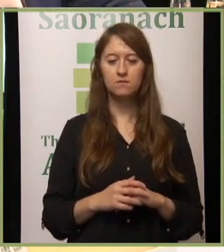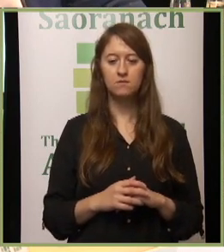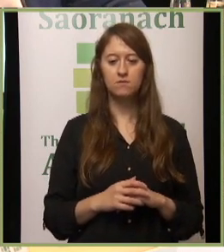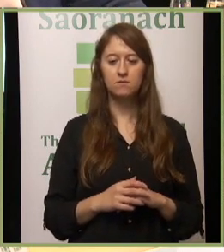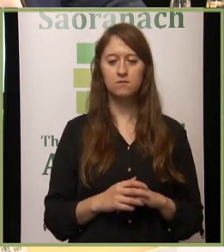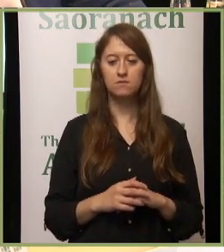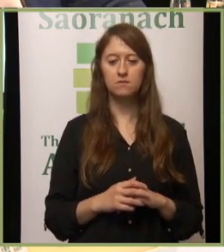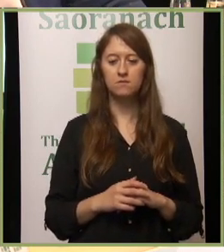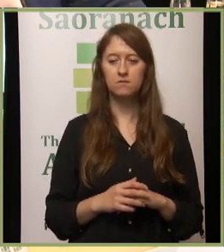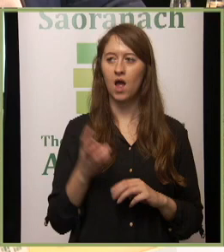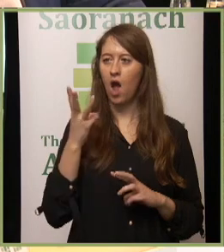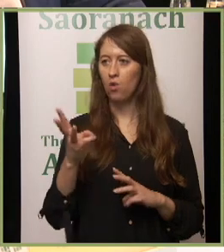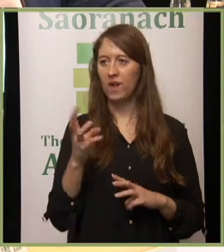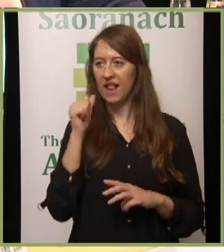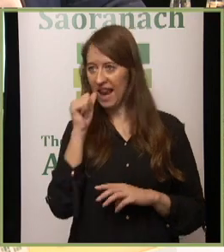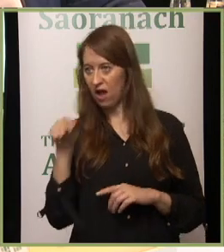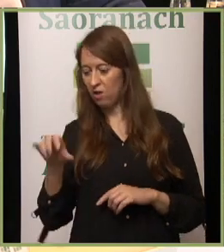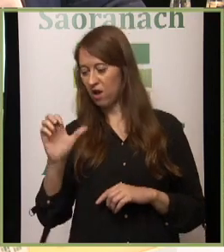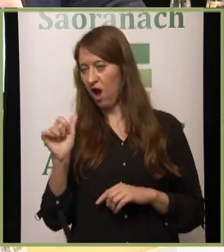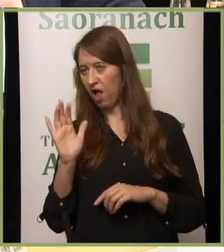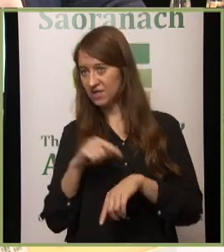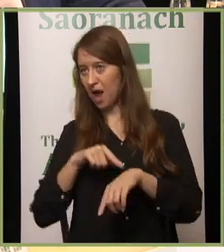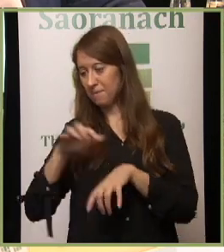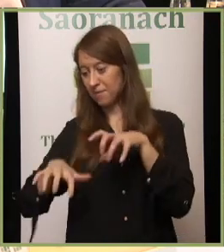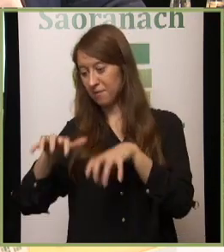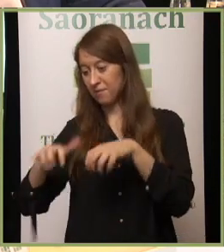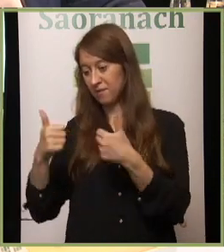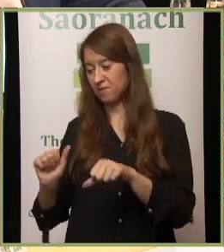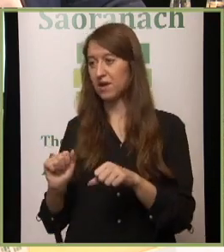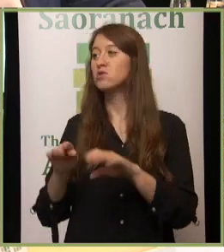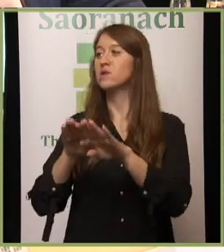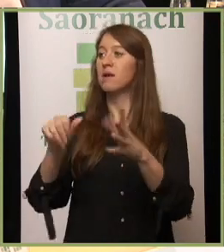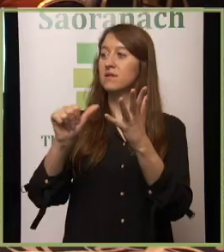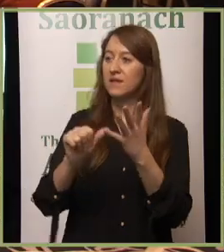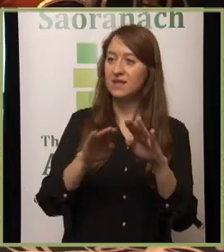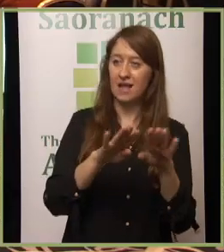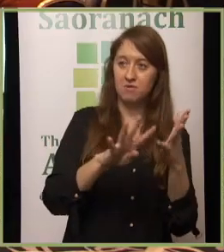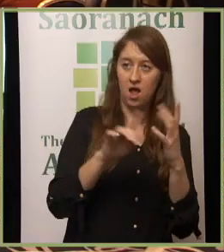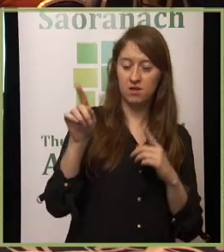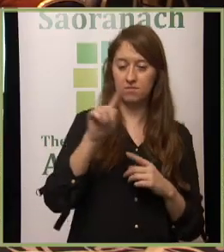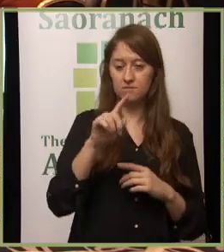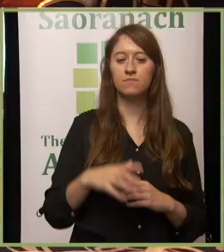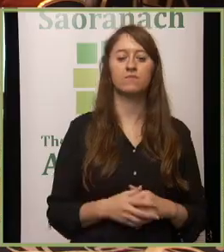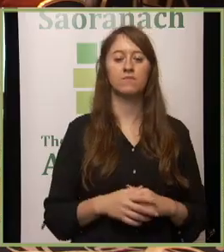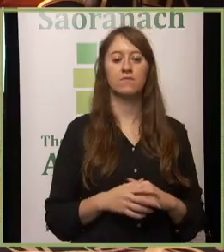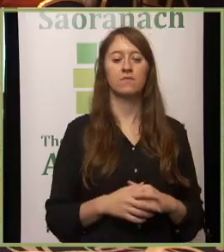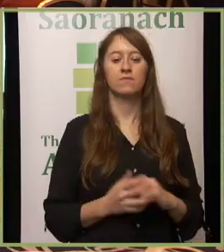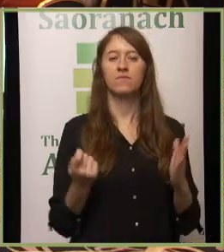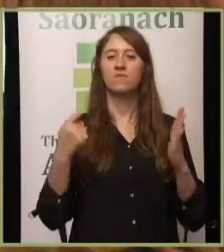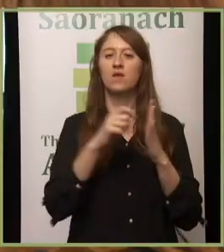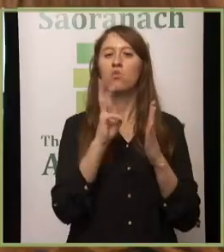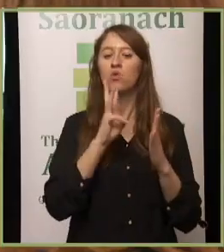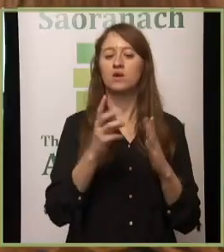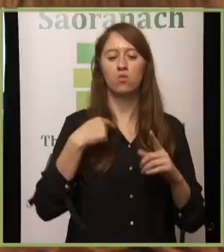Okay, I'll let Cahill catch up with that. Table 6 and then table 9. Just a reword on that one as well. We thought the